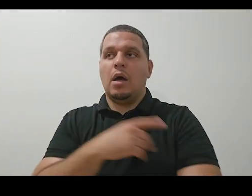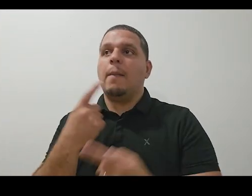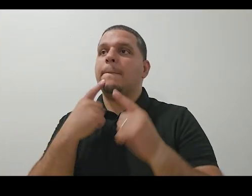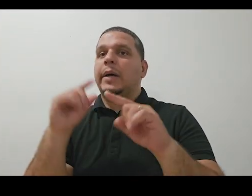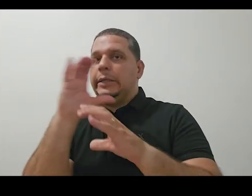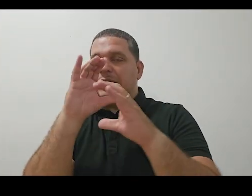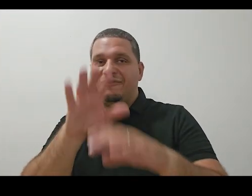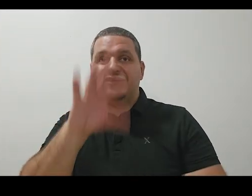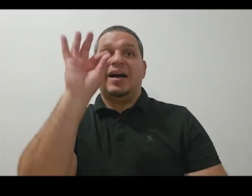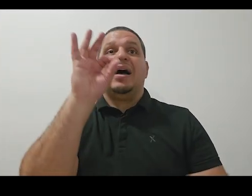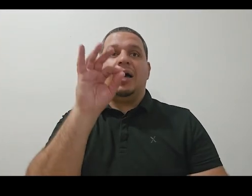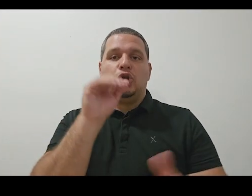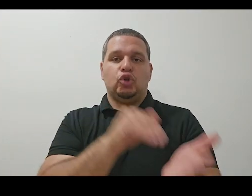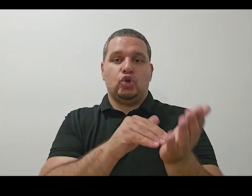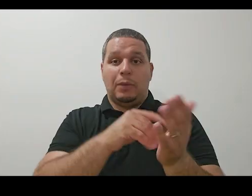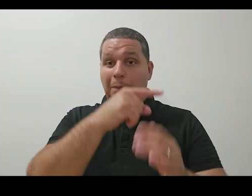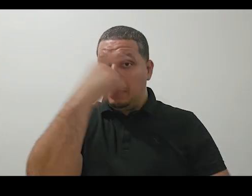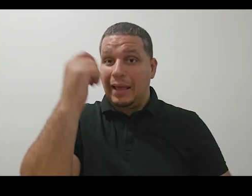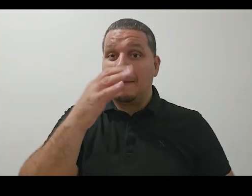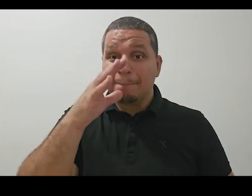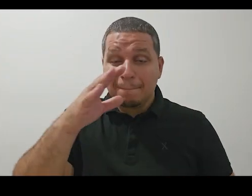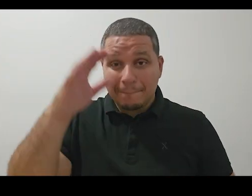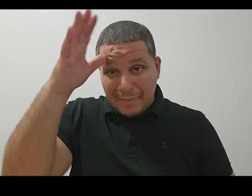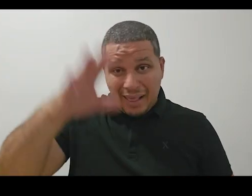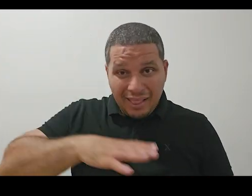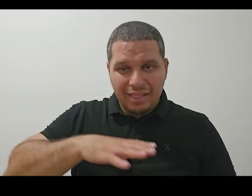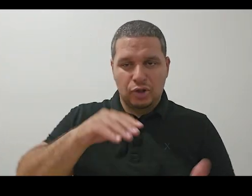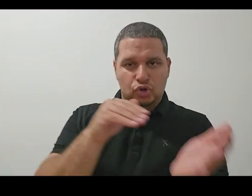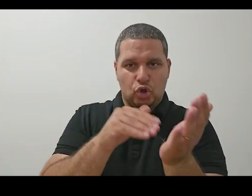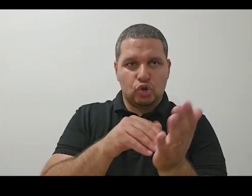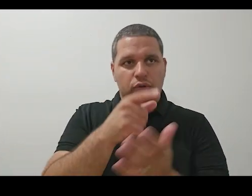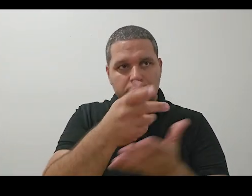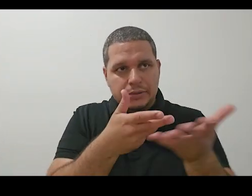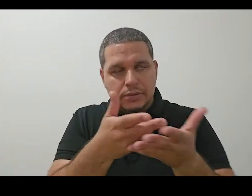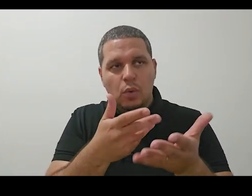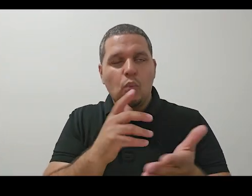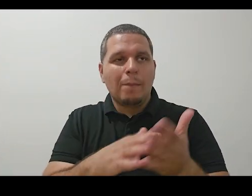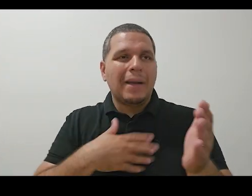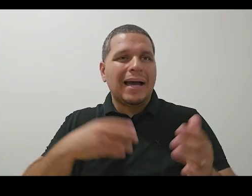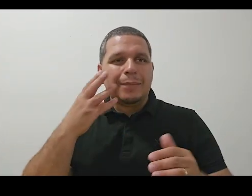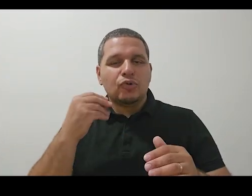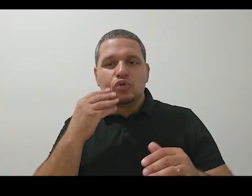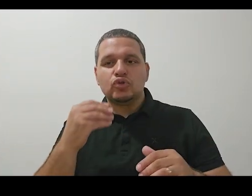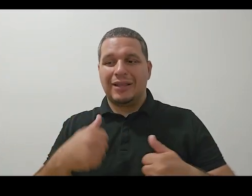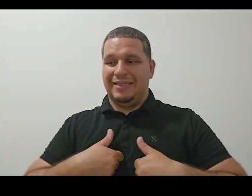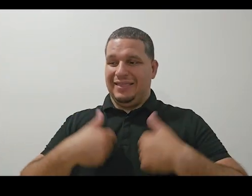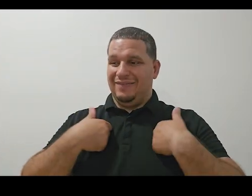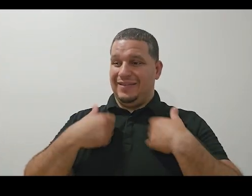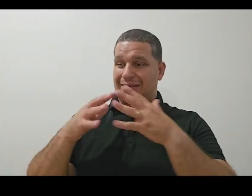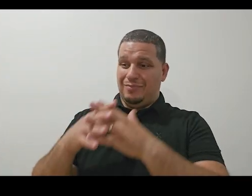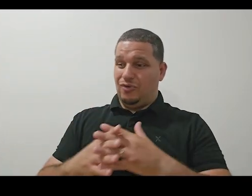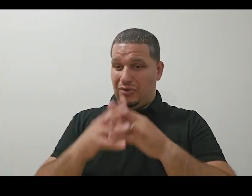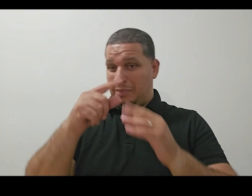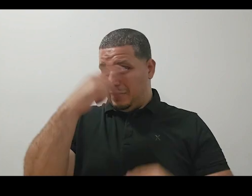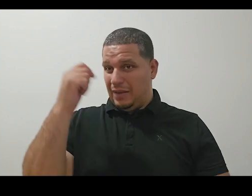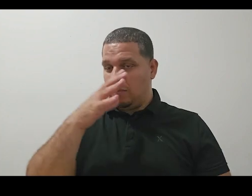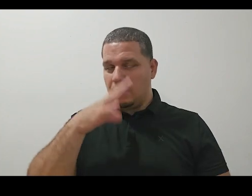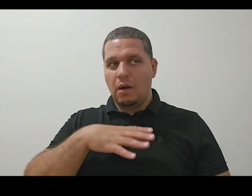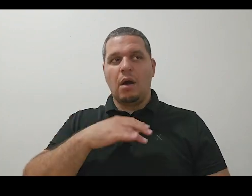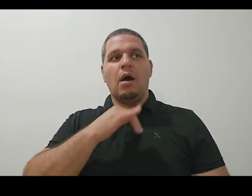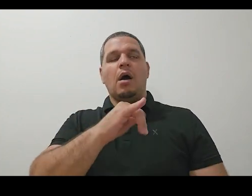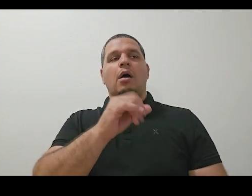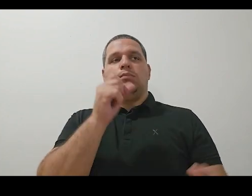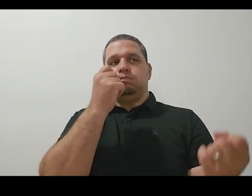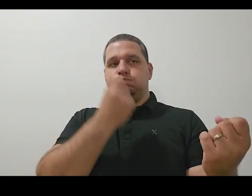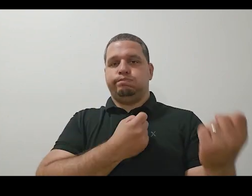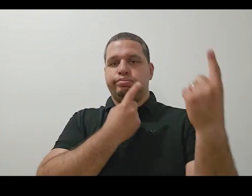was able to find a doctor, fortunately, a Black male doctor, to talk to me about like what my experiences of living in America as a Black woman. And I was like,